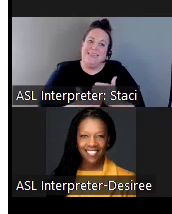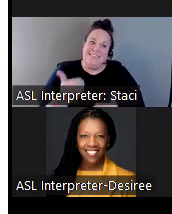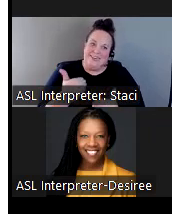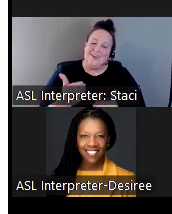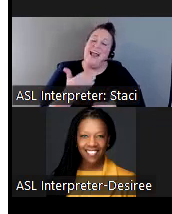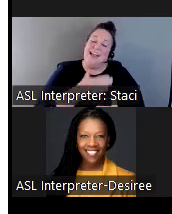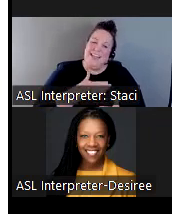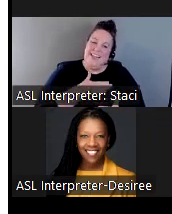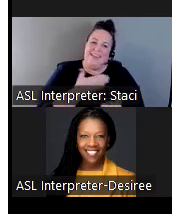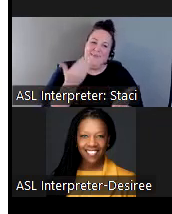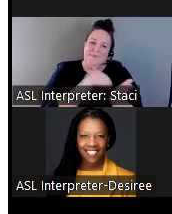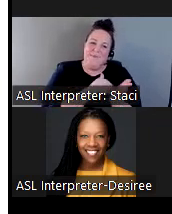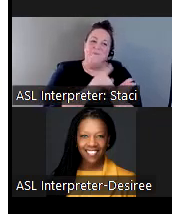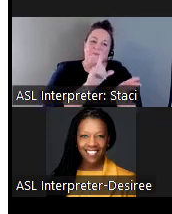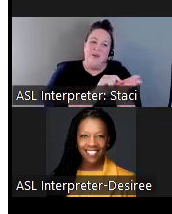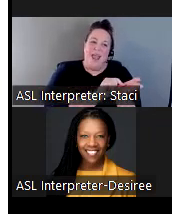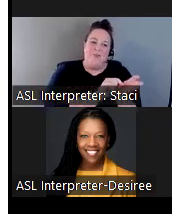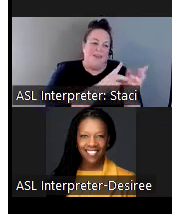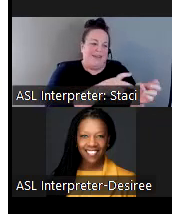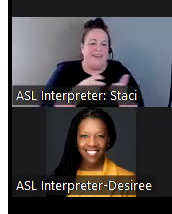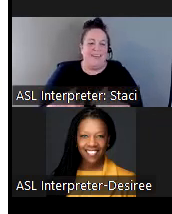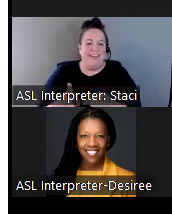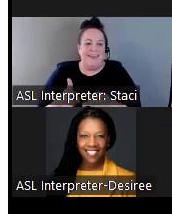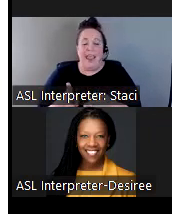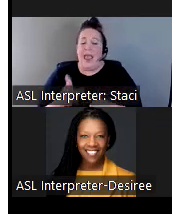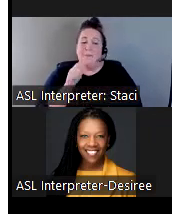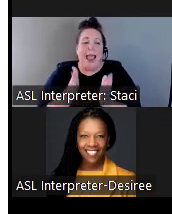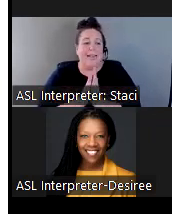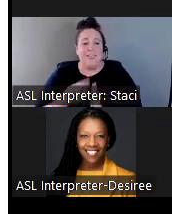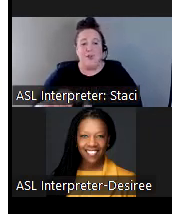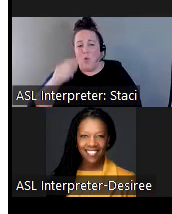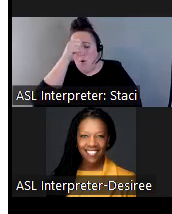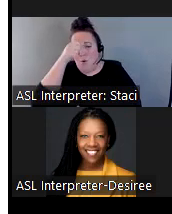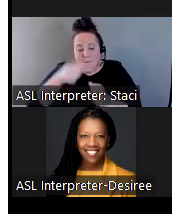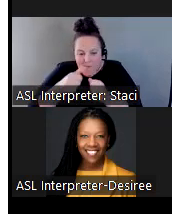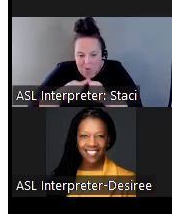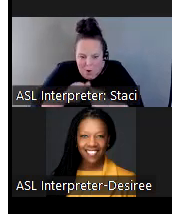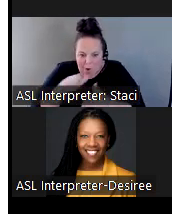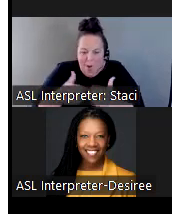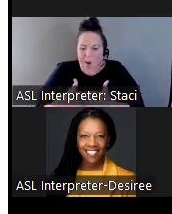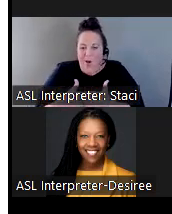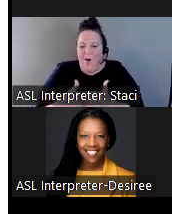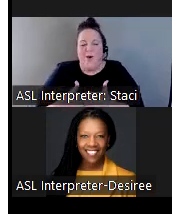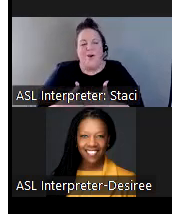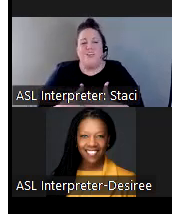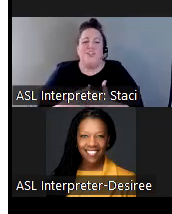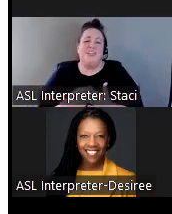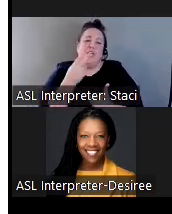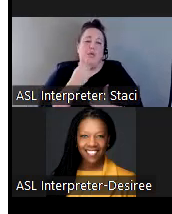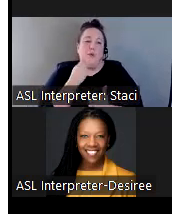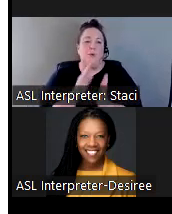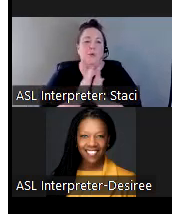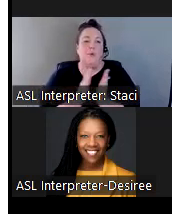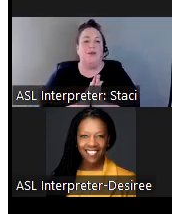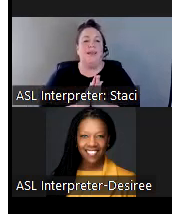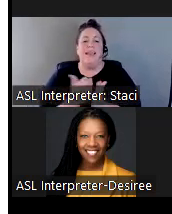print out when we get the PDF, put it in your notebook. I'm not asking you to memorize. I'm asking you just to make your cute little notebooks to make it easier. And